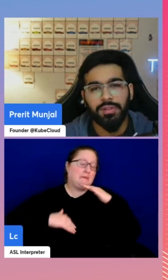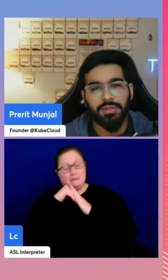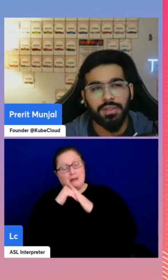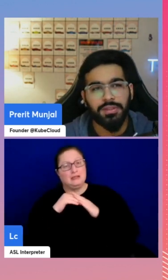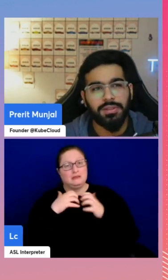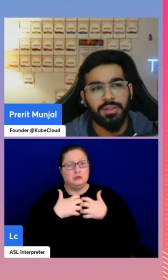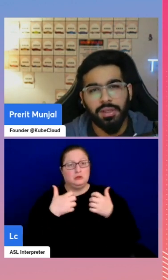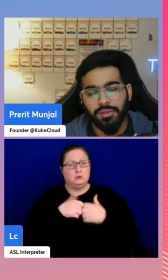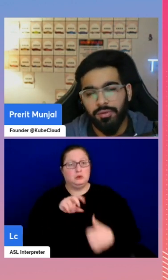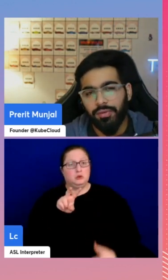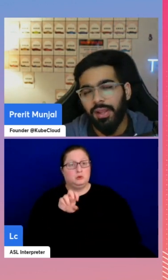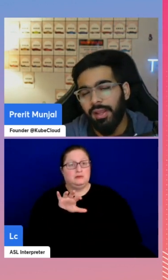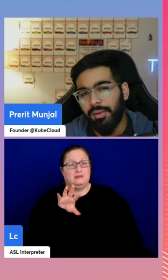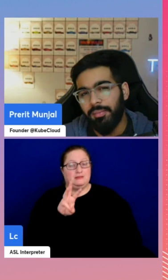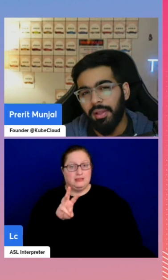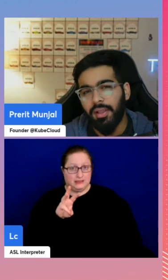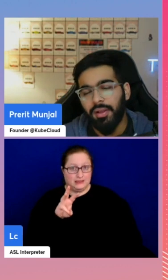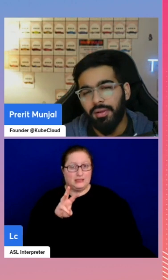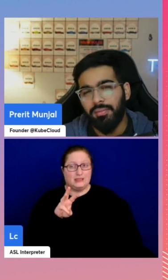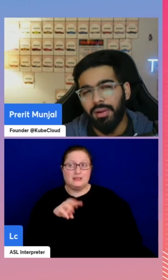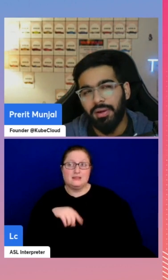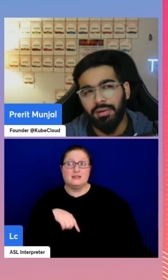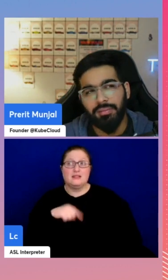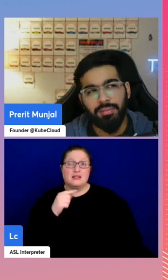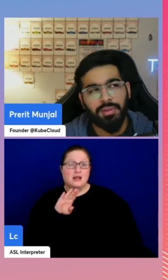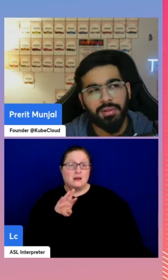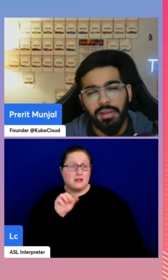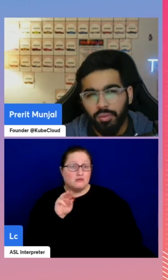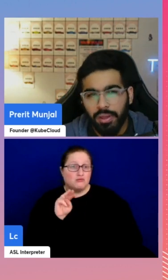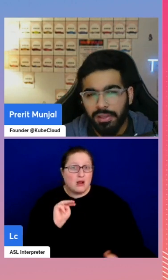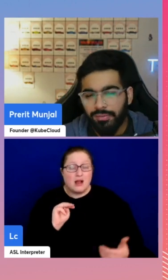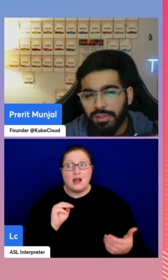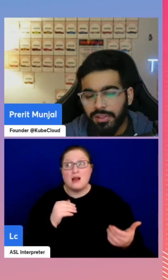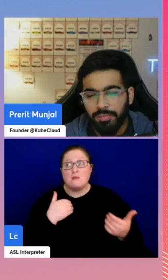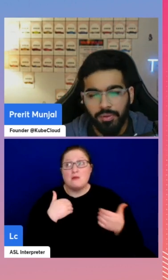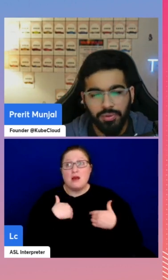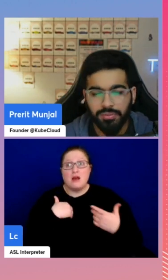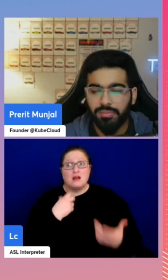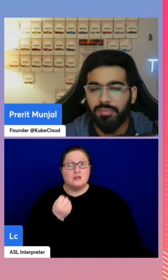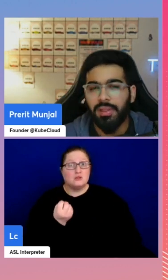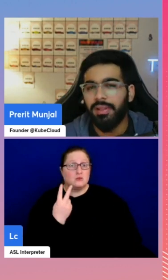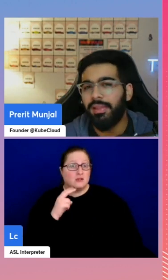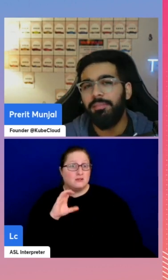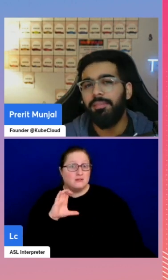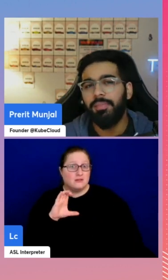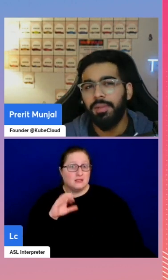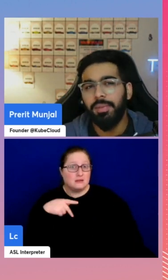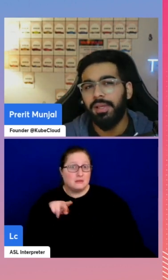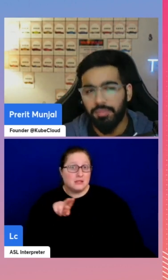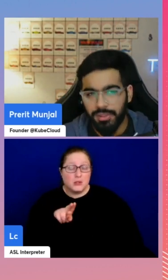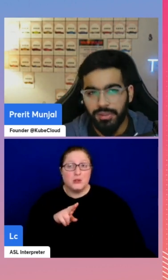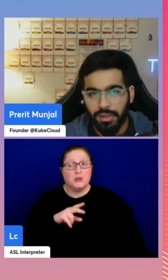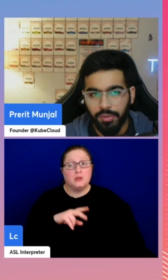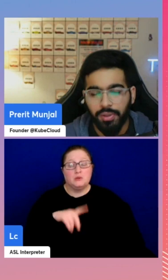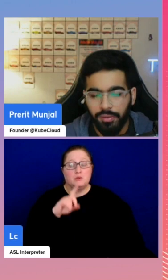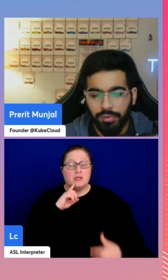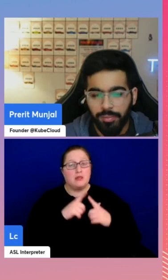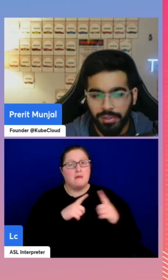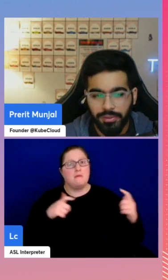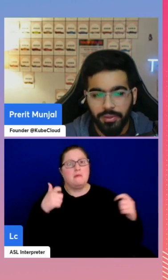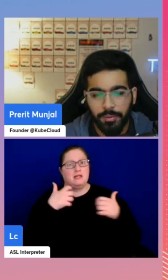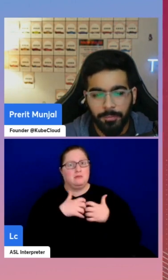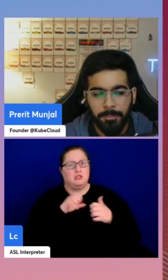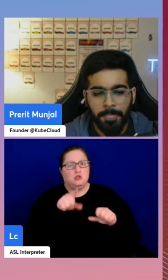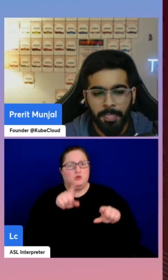with 256 gigs of RAM, and 12 vCPUs, the biggest machine that you can